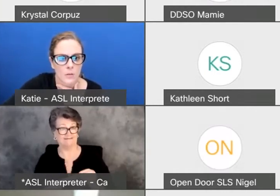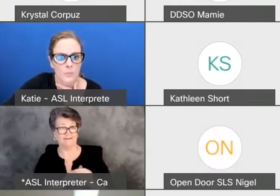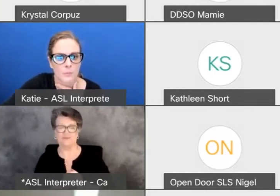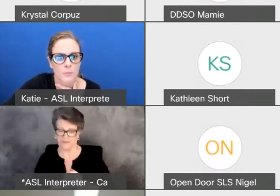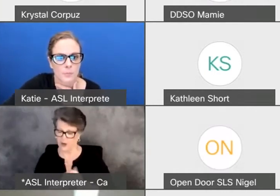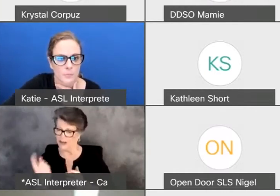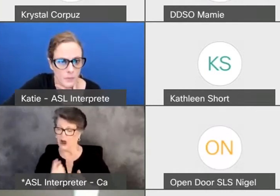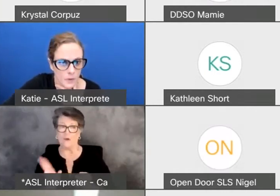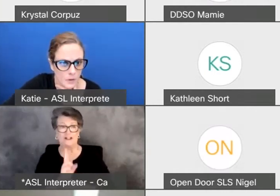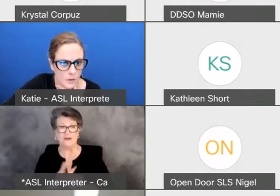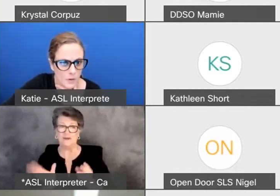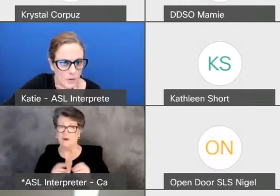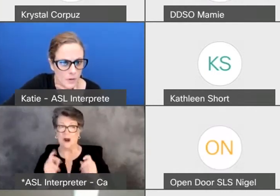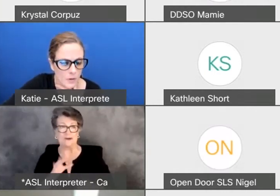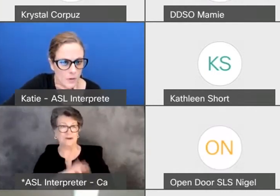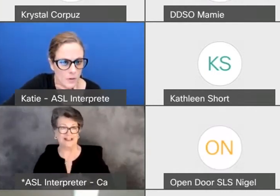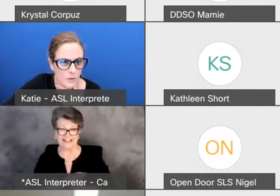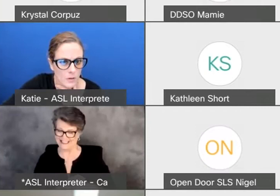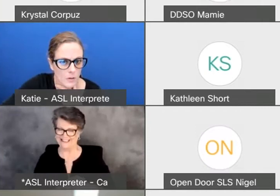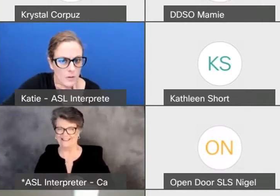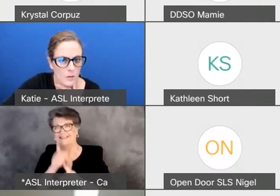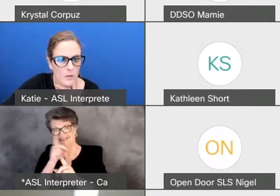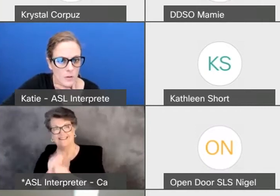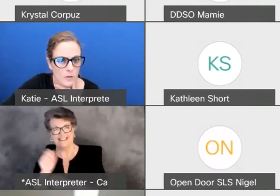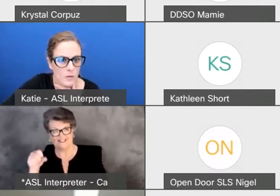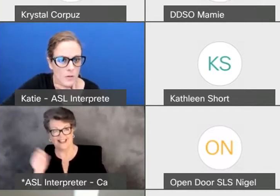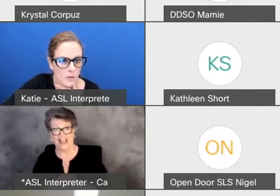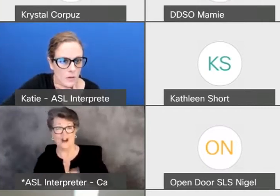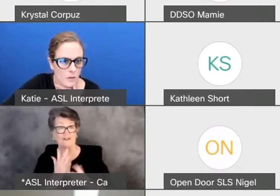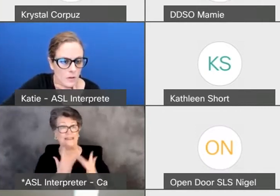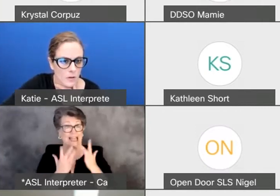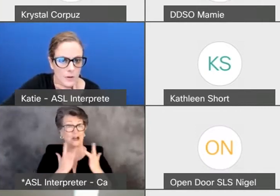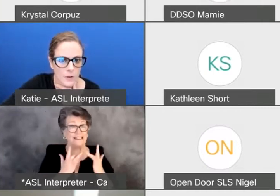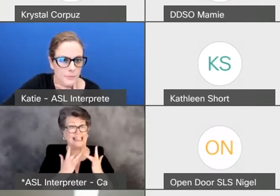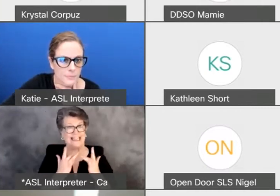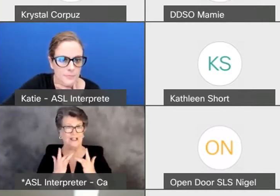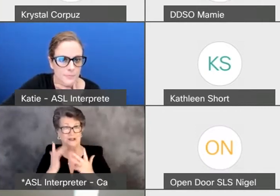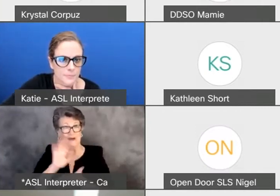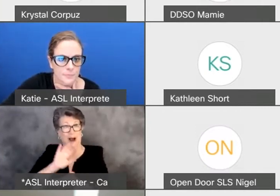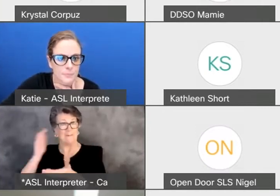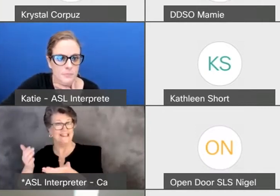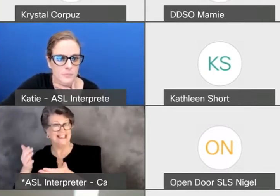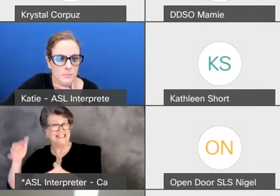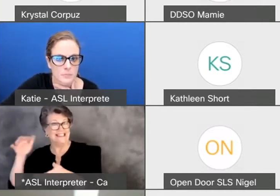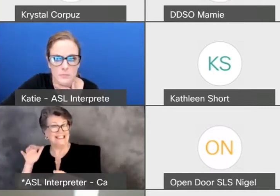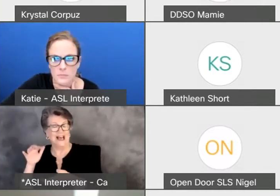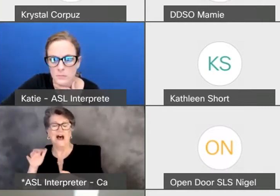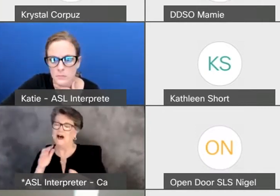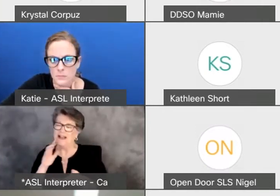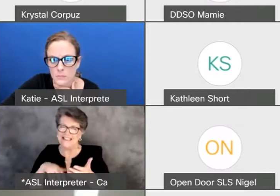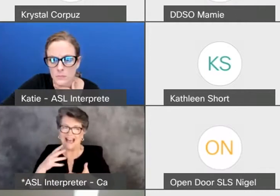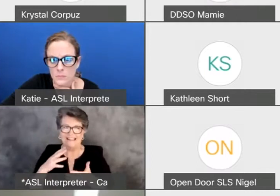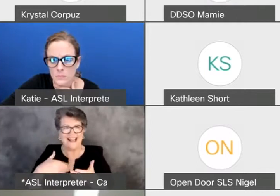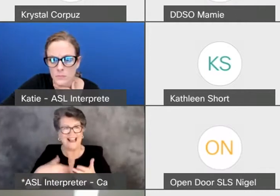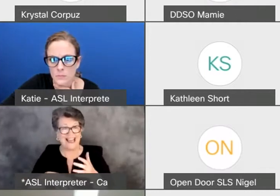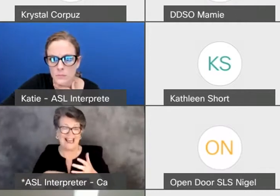always use more opportunities, right? We want to go from scarcity to abundance, and we haven't quite got out of scarcity yet. So